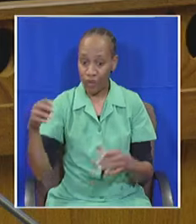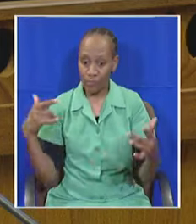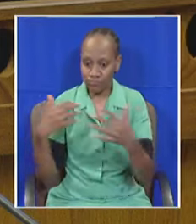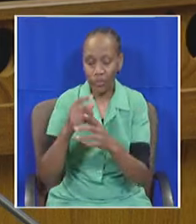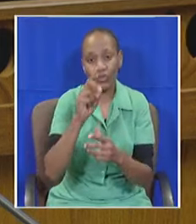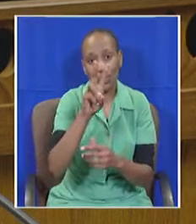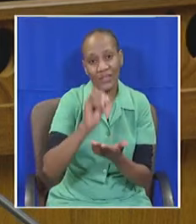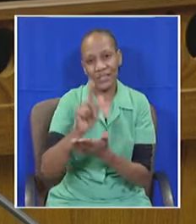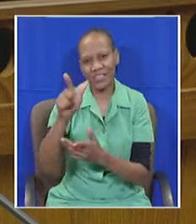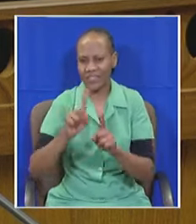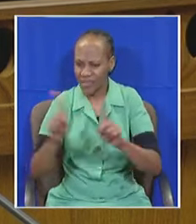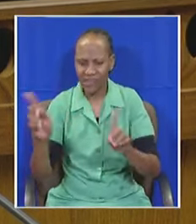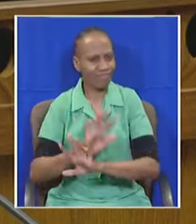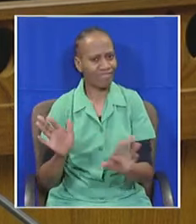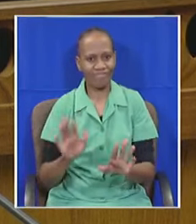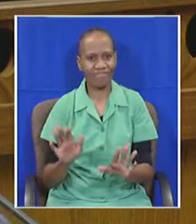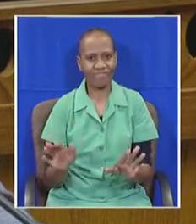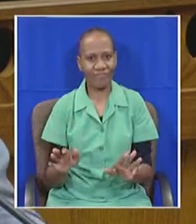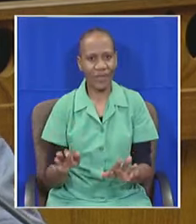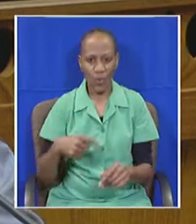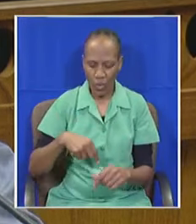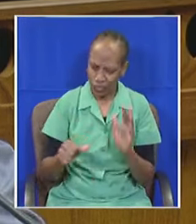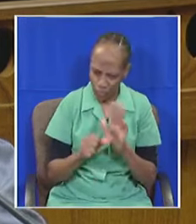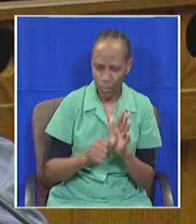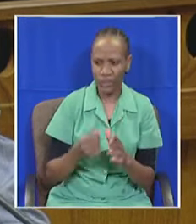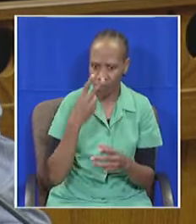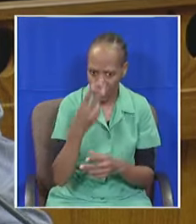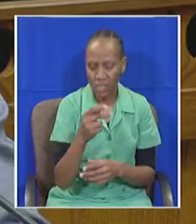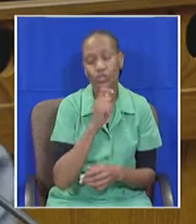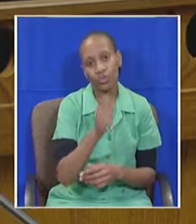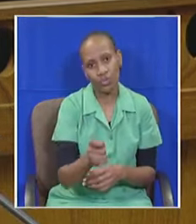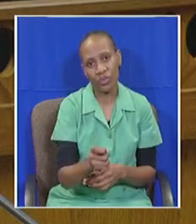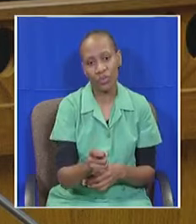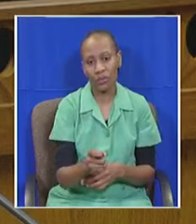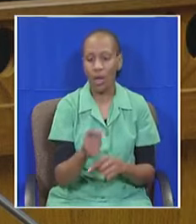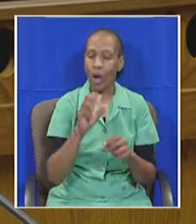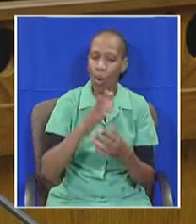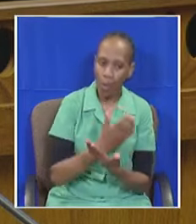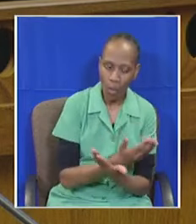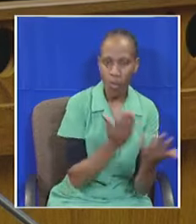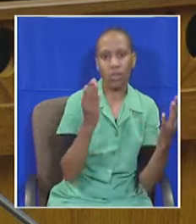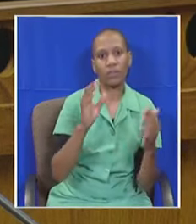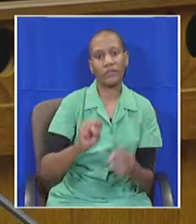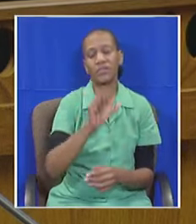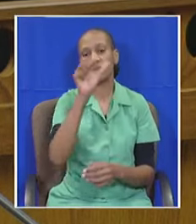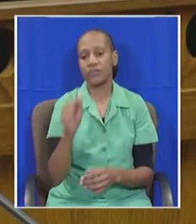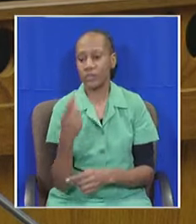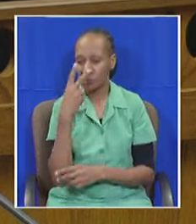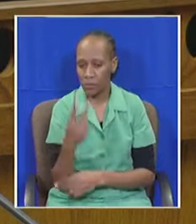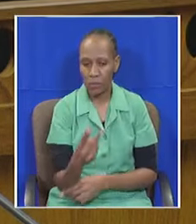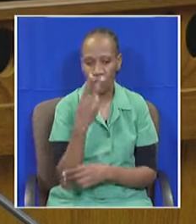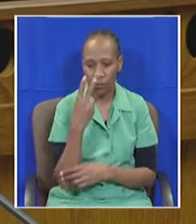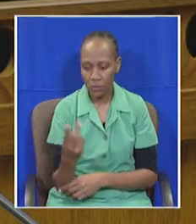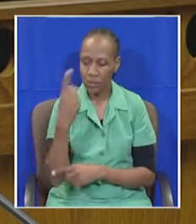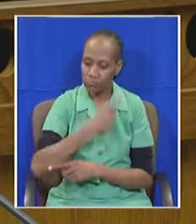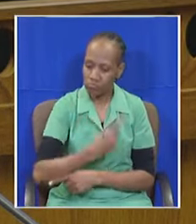2017 is essentially to be blind to the truth that every South African see on a daily basis, that South